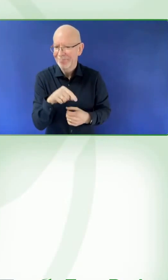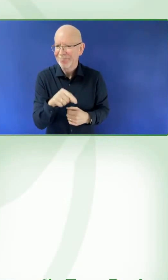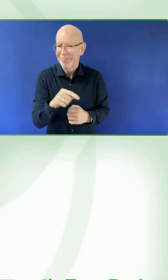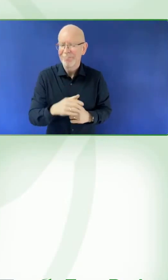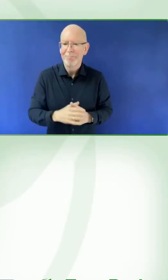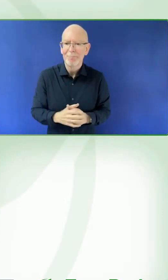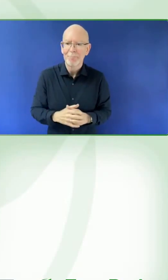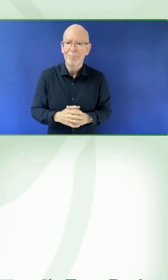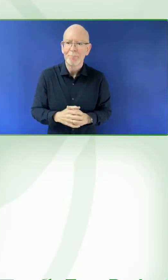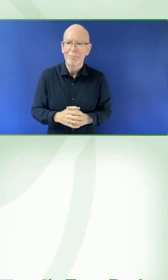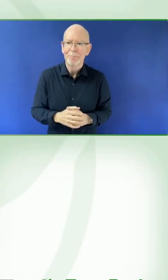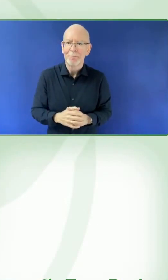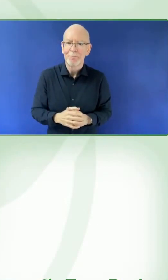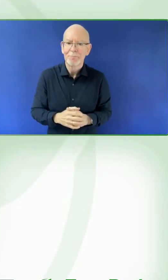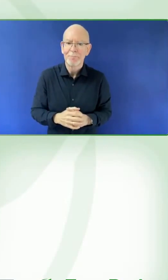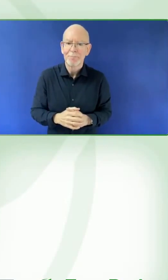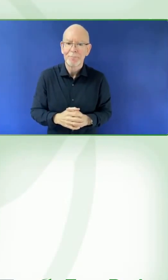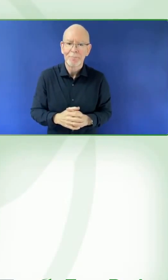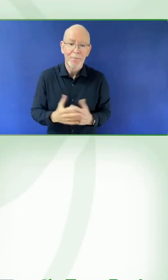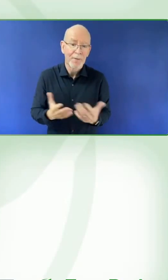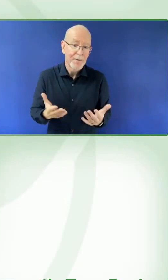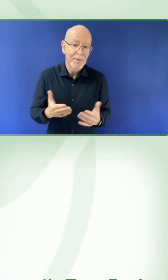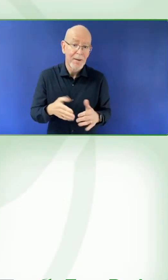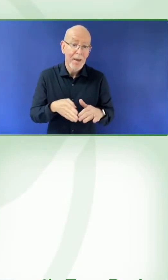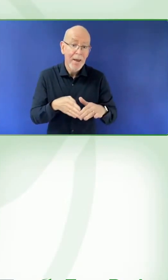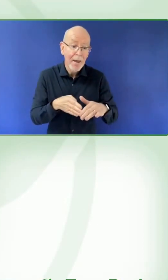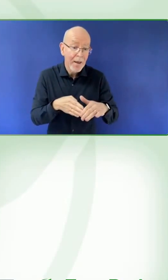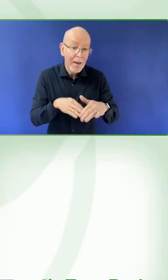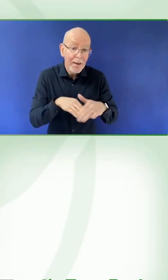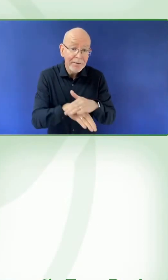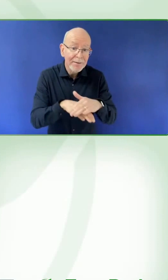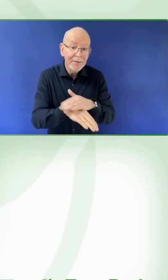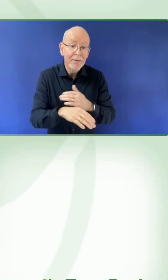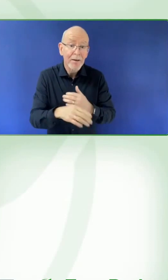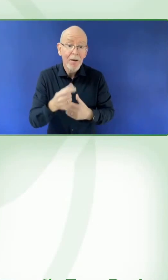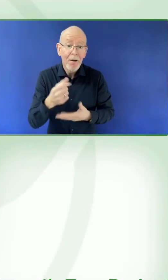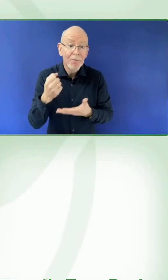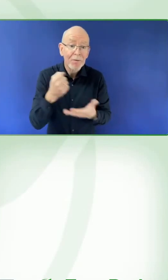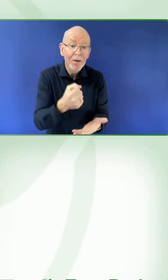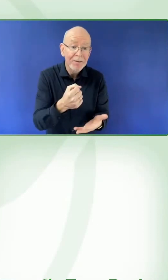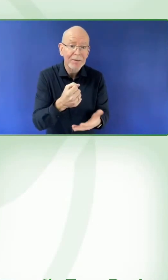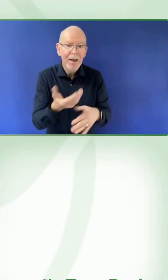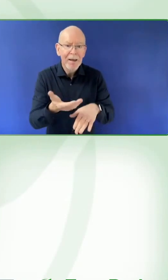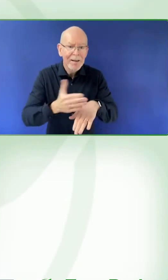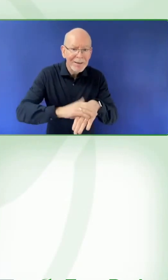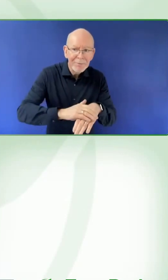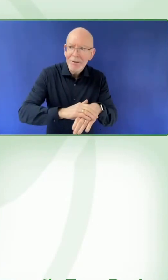Okay, great. Marissa, did you want to add to that as well, or Nadine?